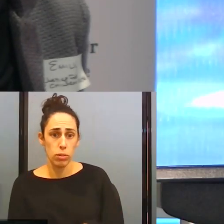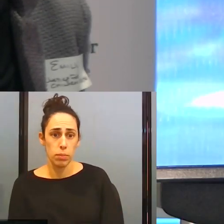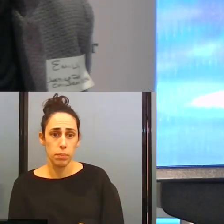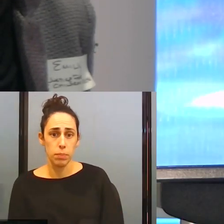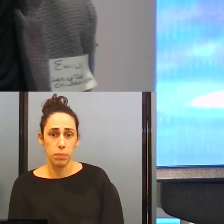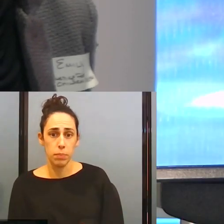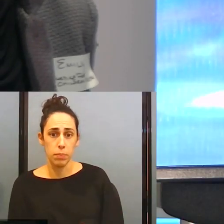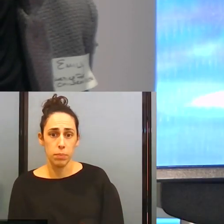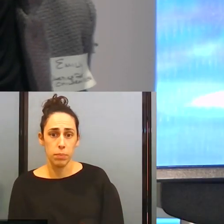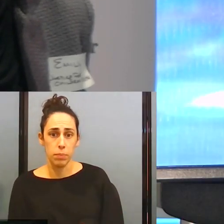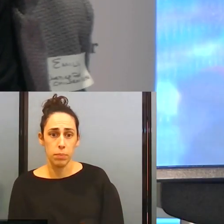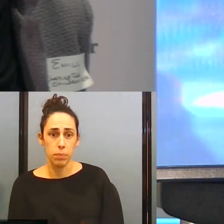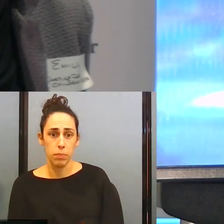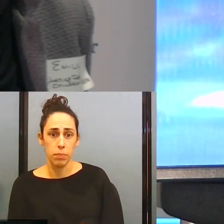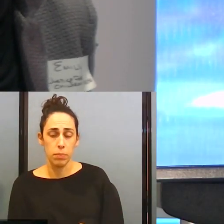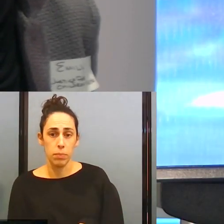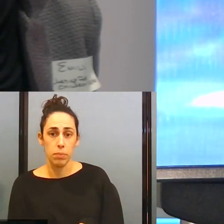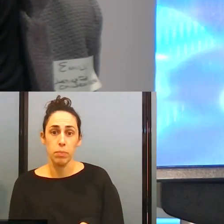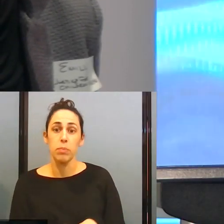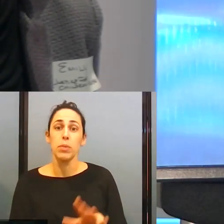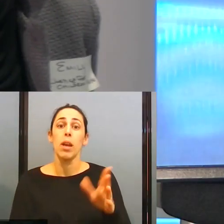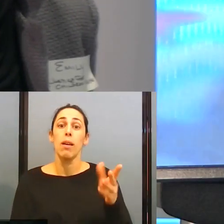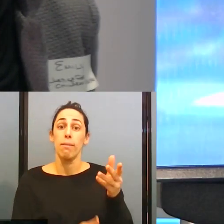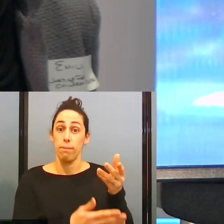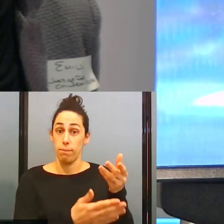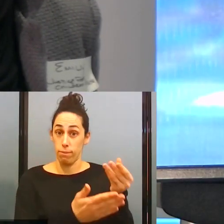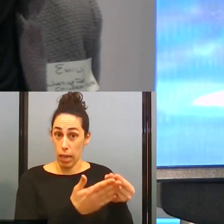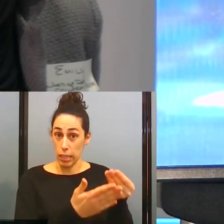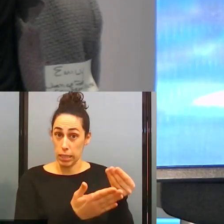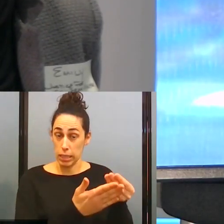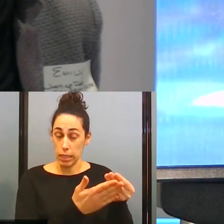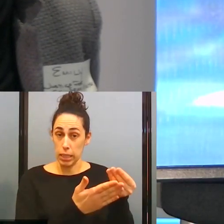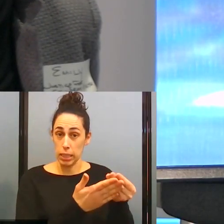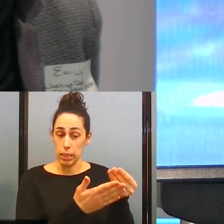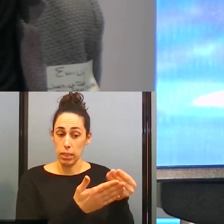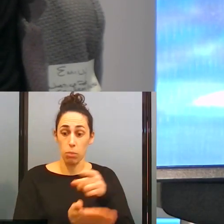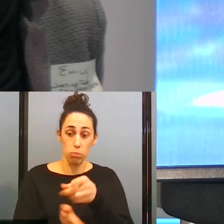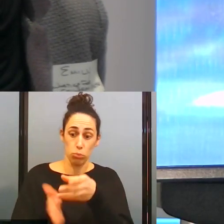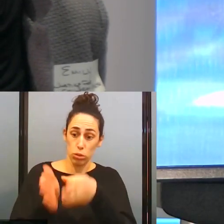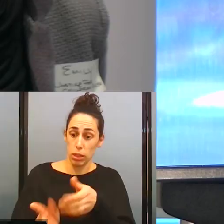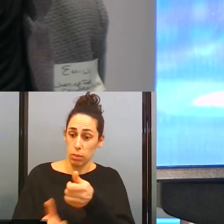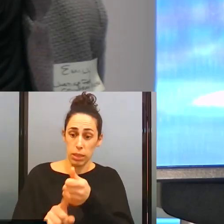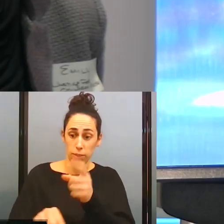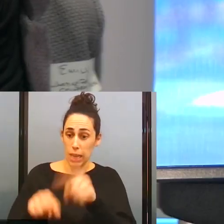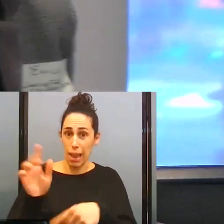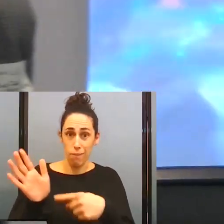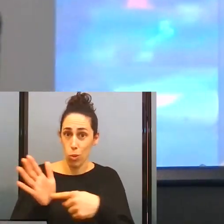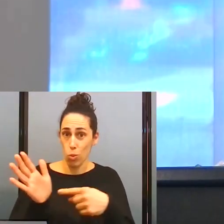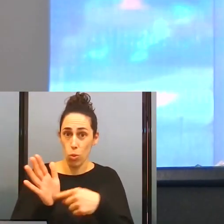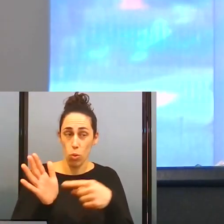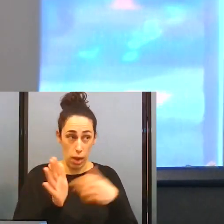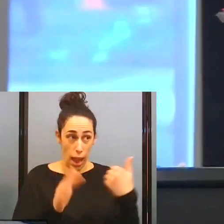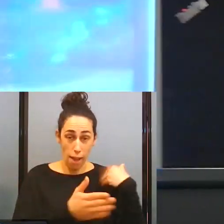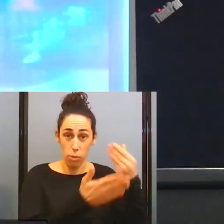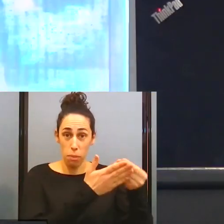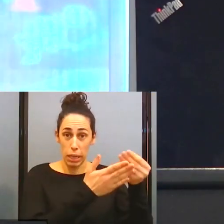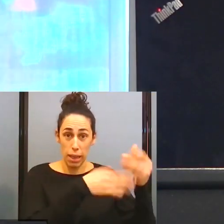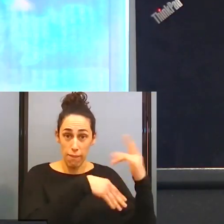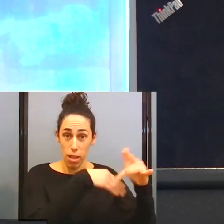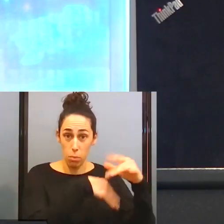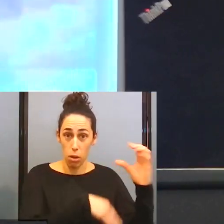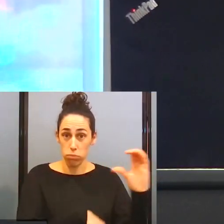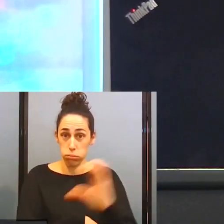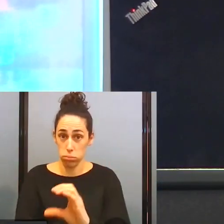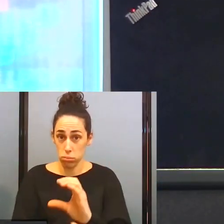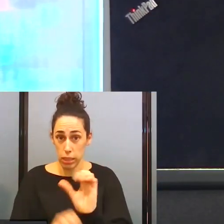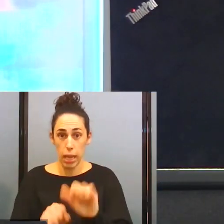is there funding for people who cannot afford? Yep, that's what I was thinking too. Yes, there's funding for people who can afford them.